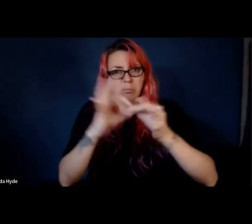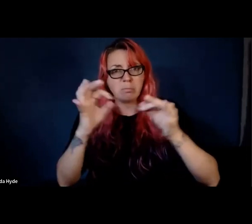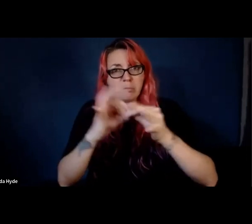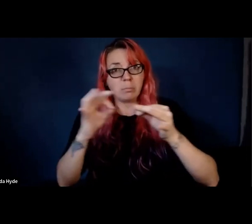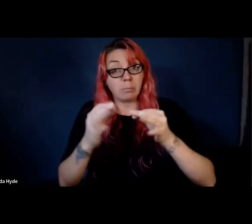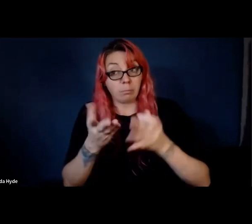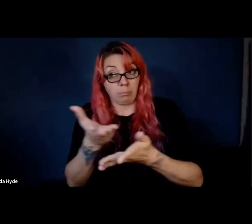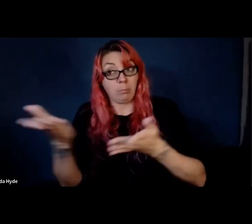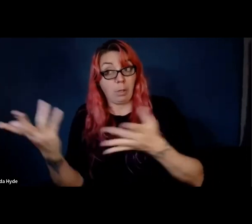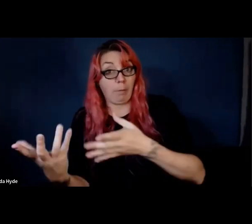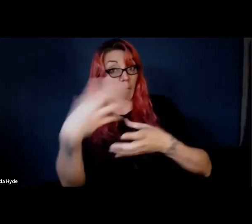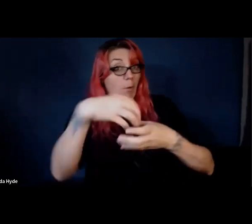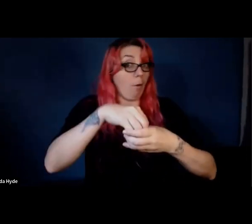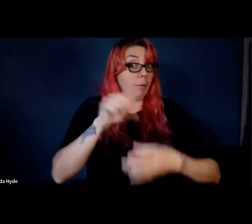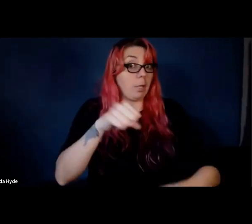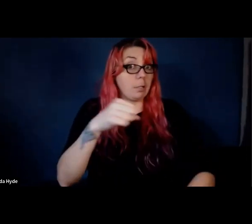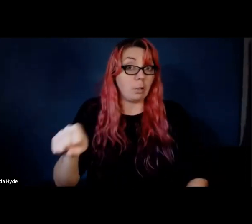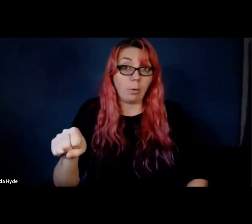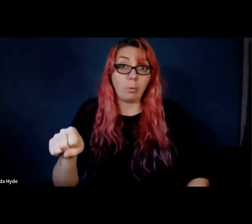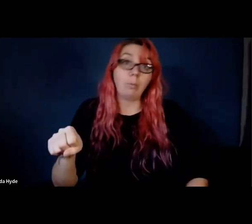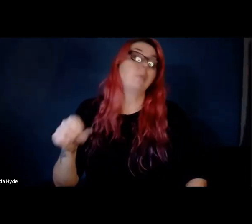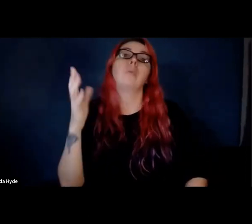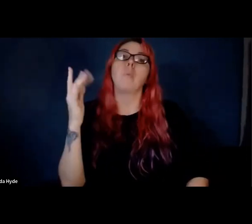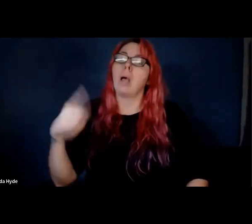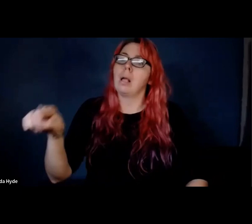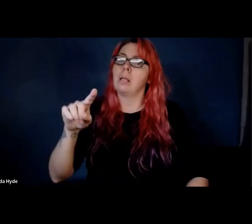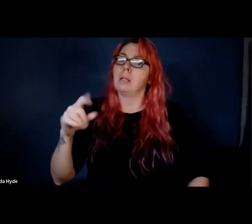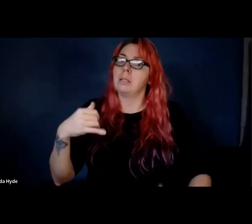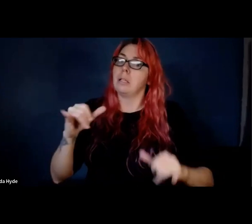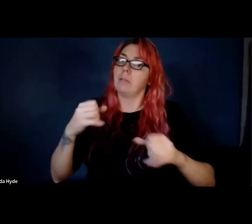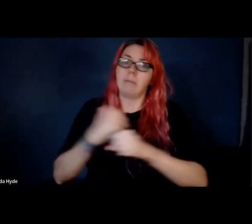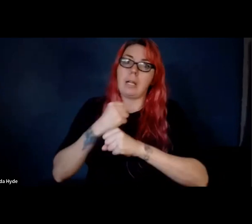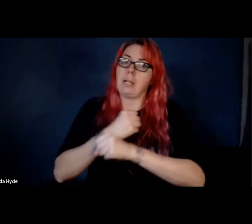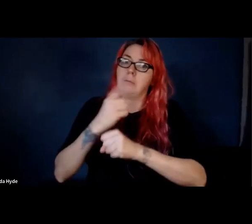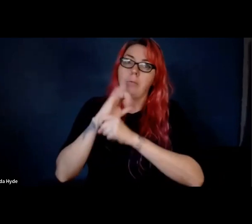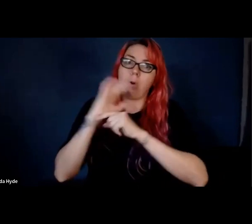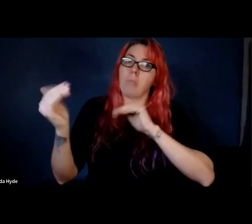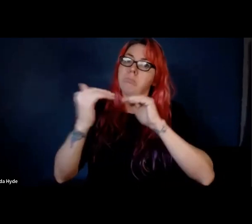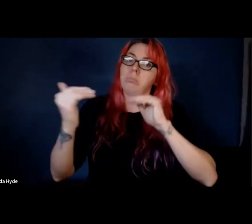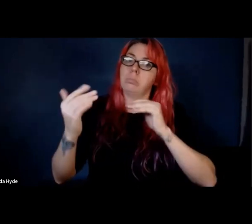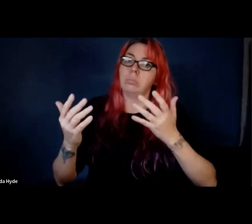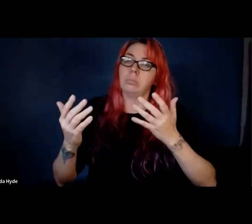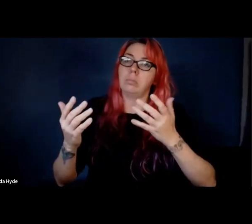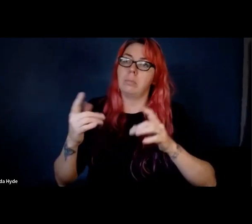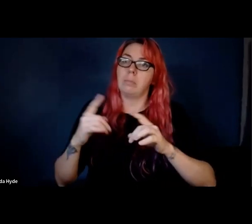justice that they're seeking in terms of so many things that need to shift and change.